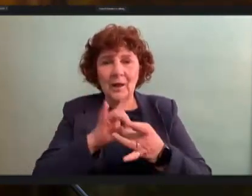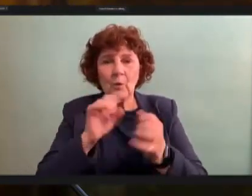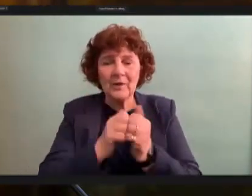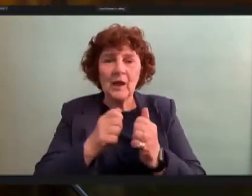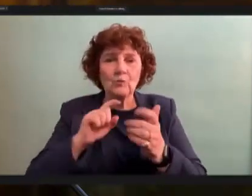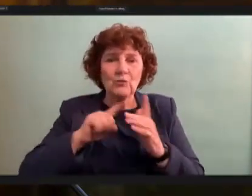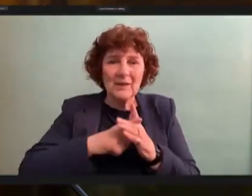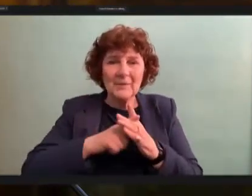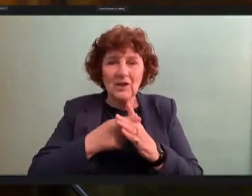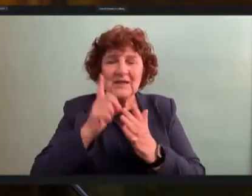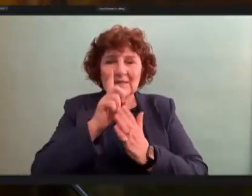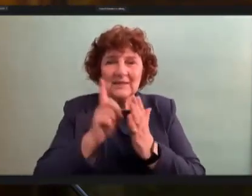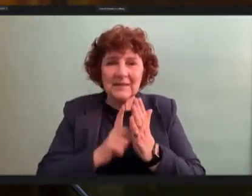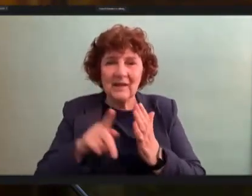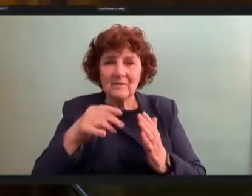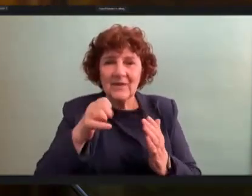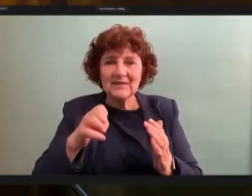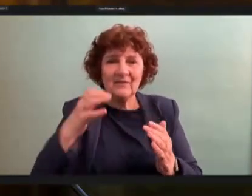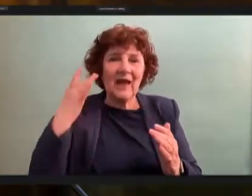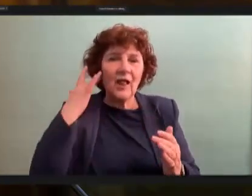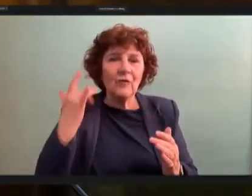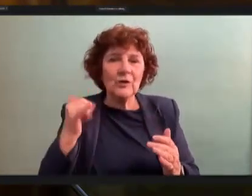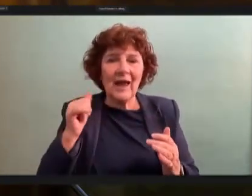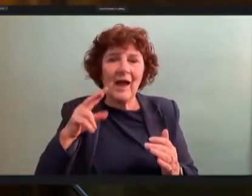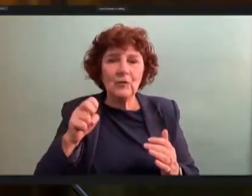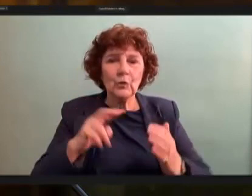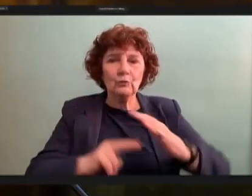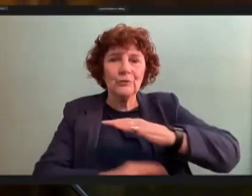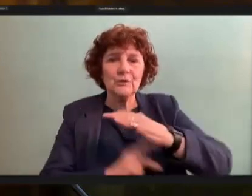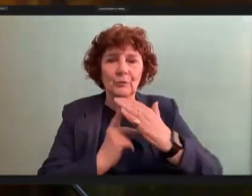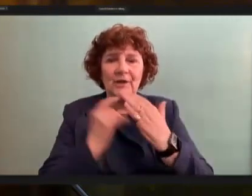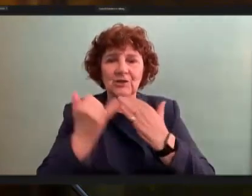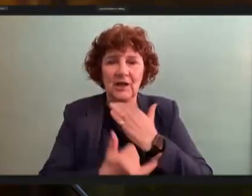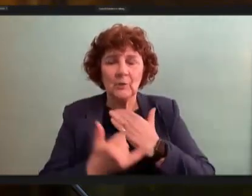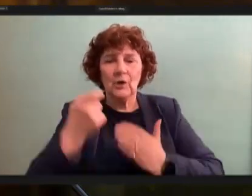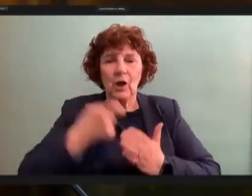Bridge project, providing for the payment of the cost thereof not to exceed